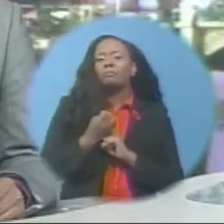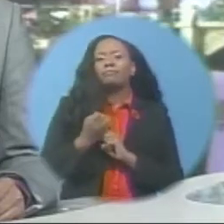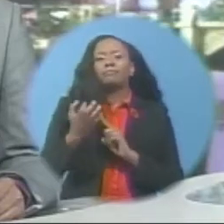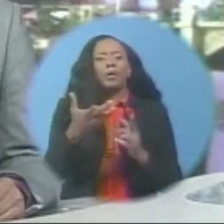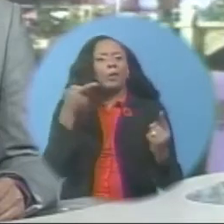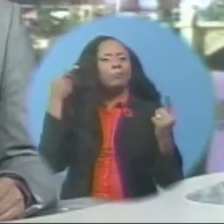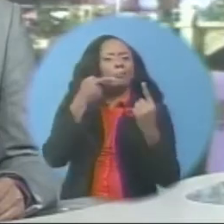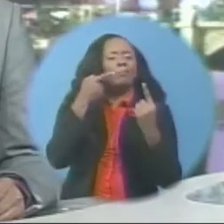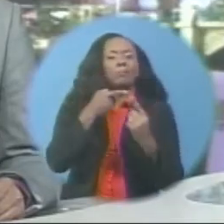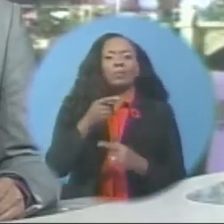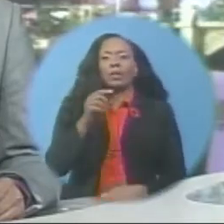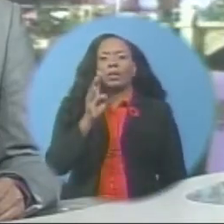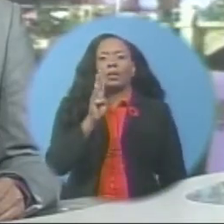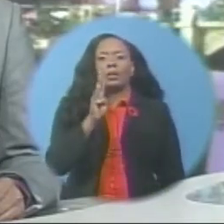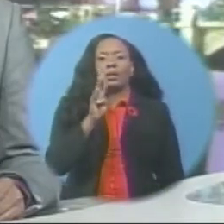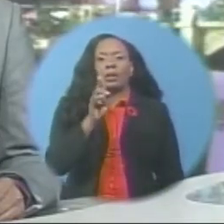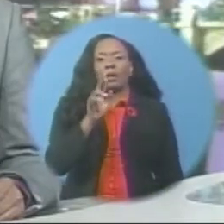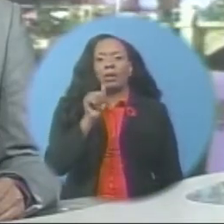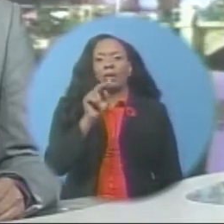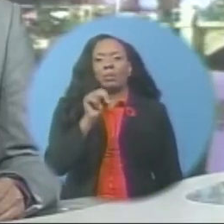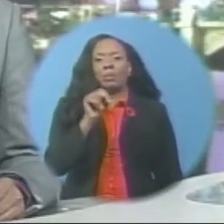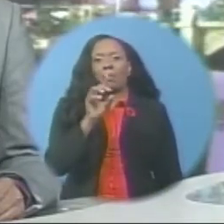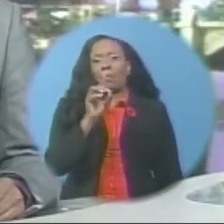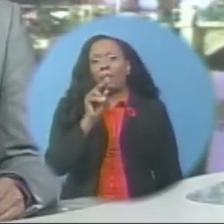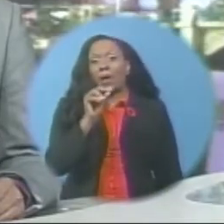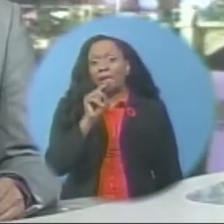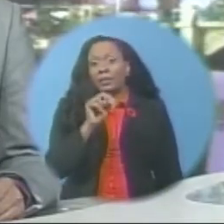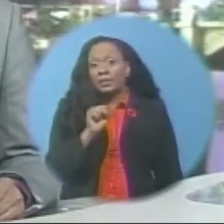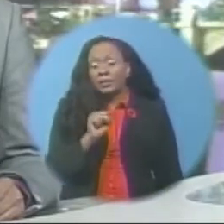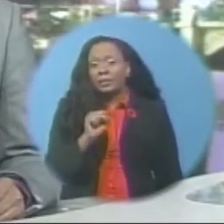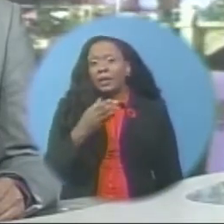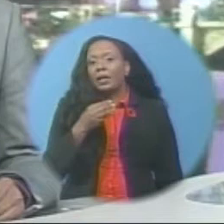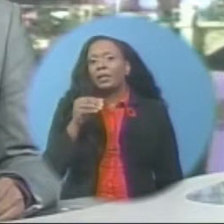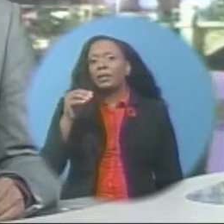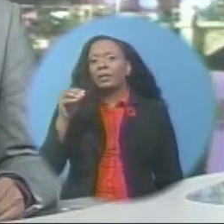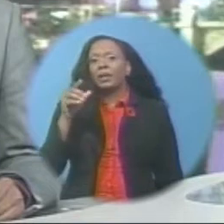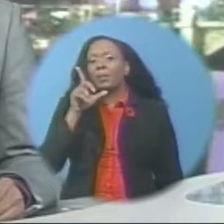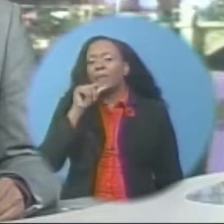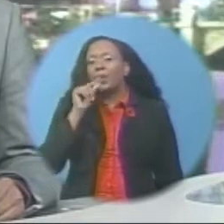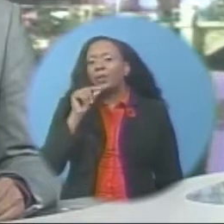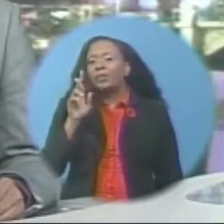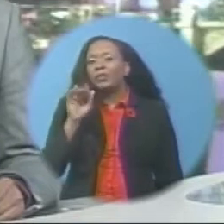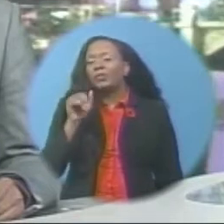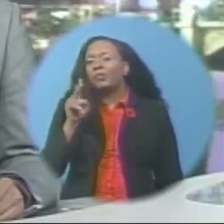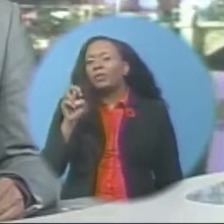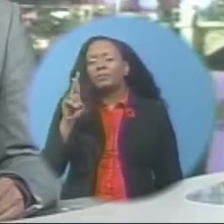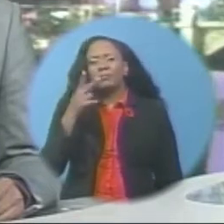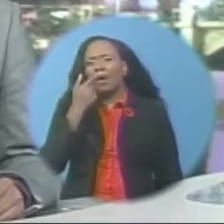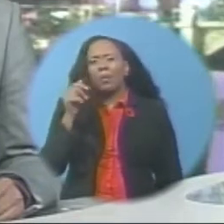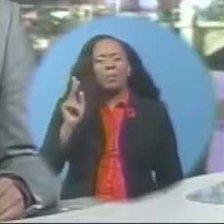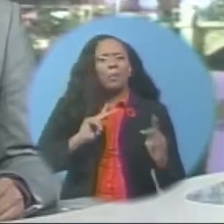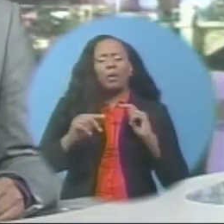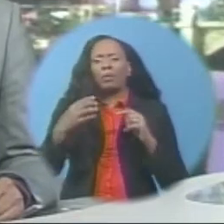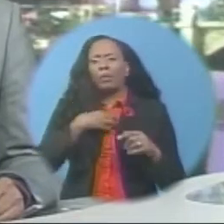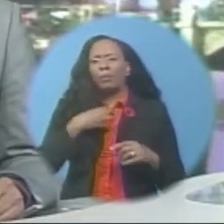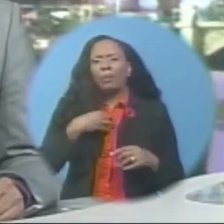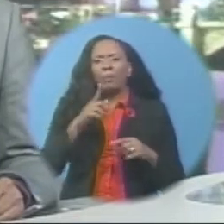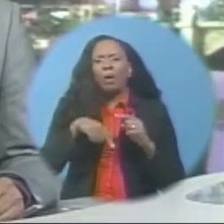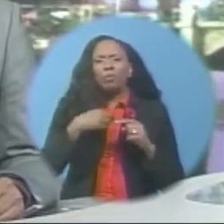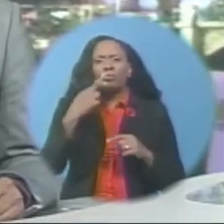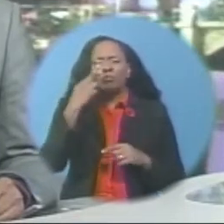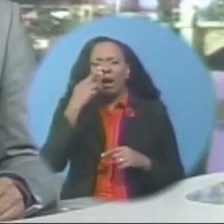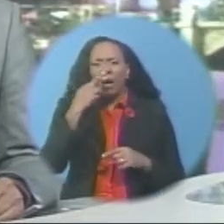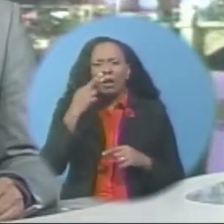of Brandon's and Birds River, where the houses are close and residents have been complaining about rats and mosquitoes. Chairman Williams says the